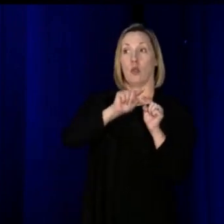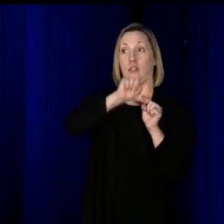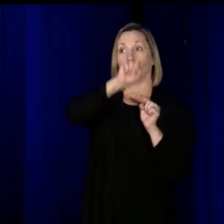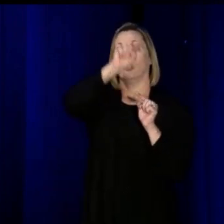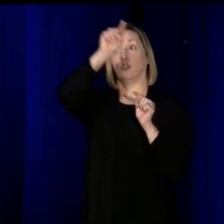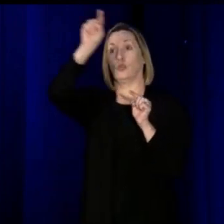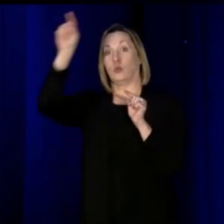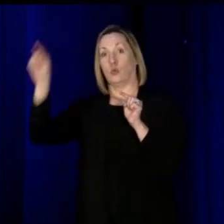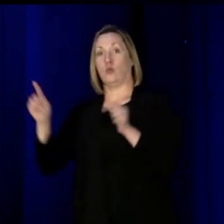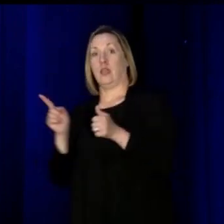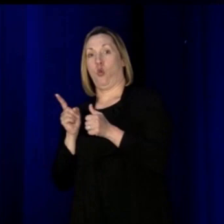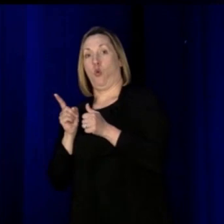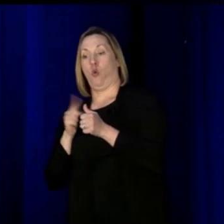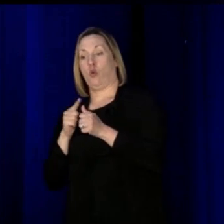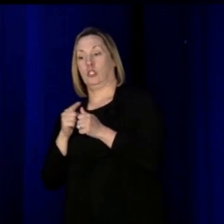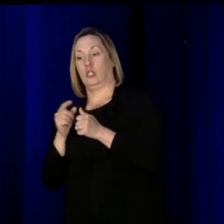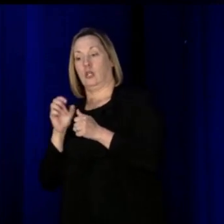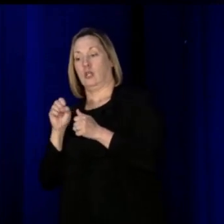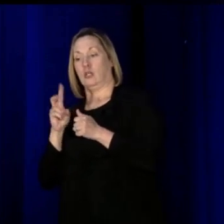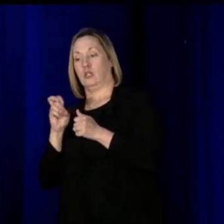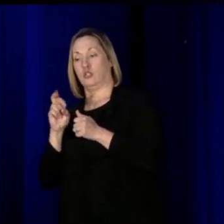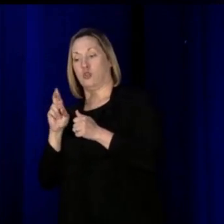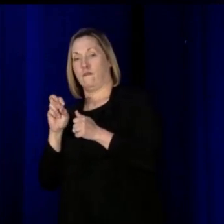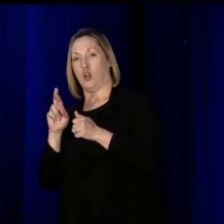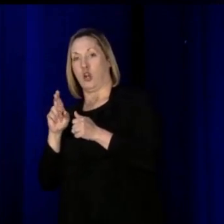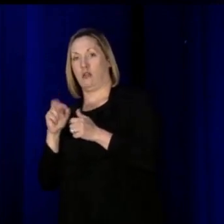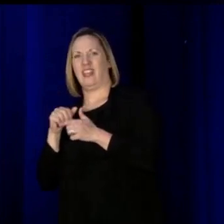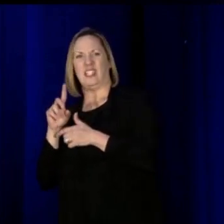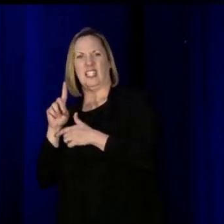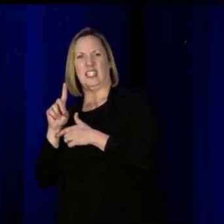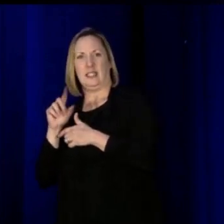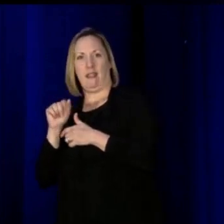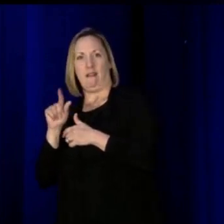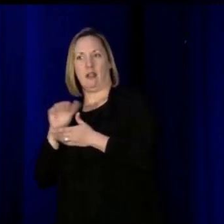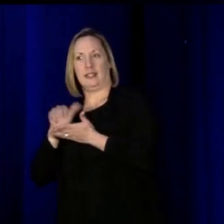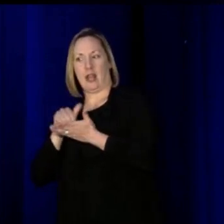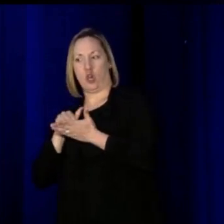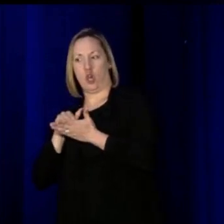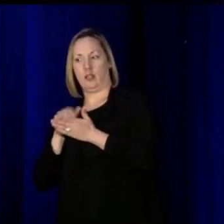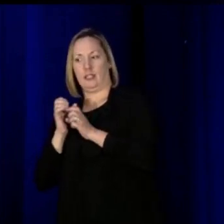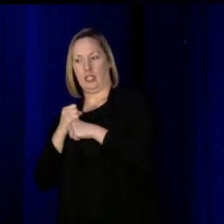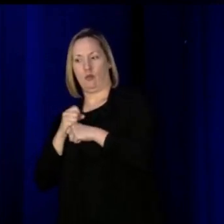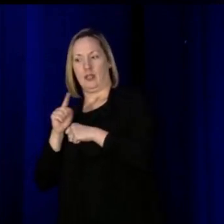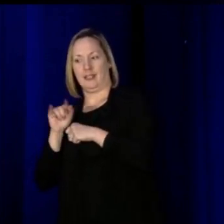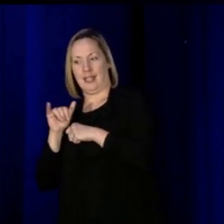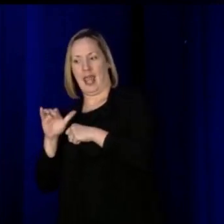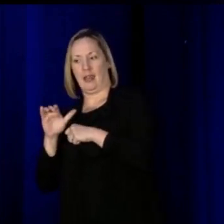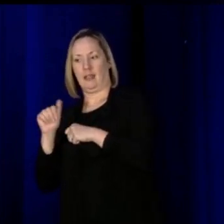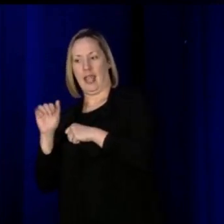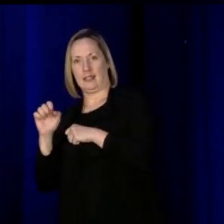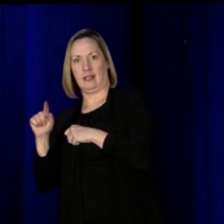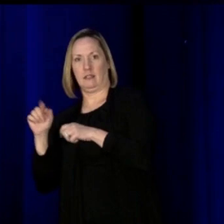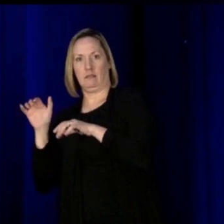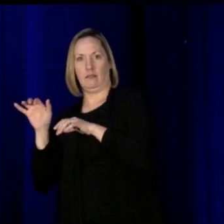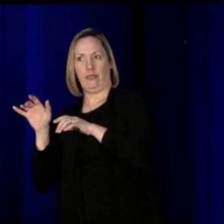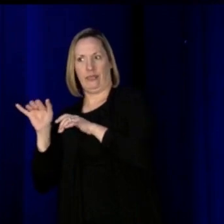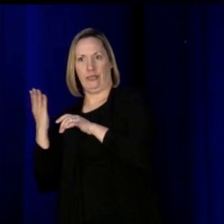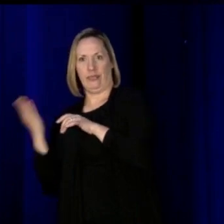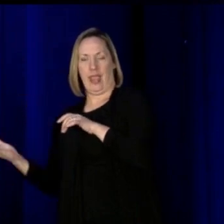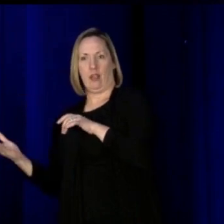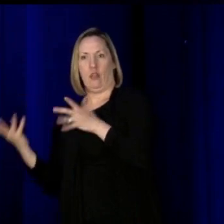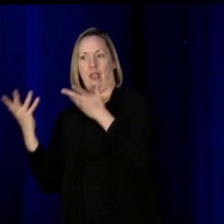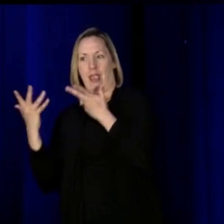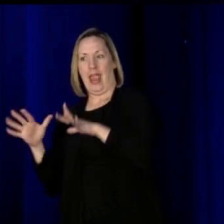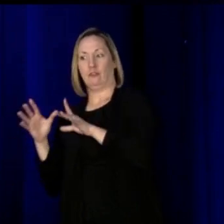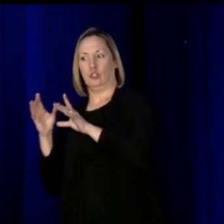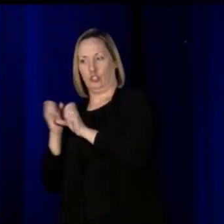server, which is the dynamic server or the data center that is generating the static assets that are after, after they are